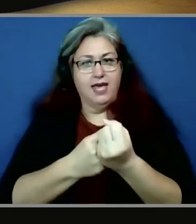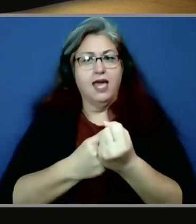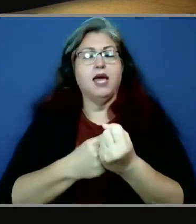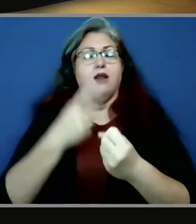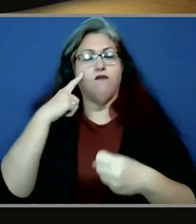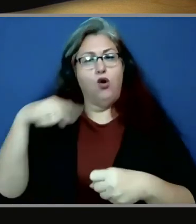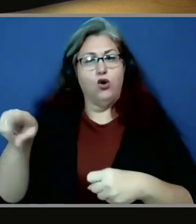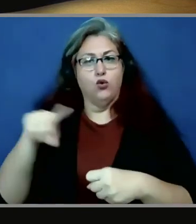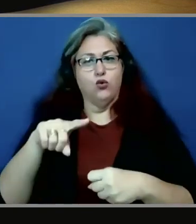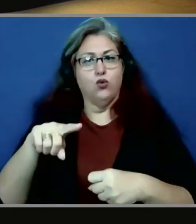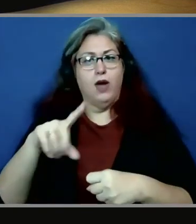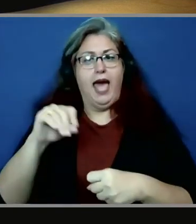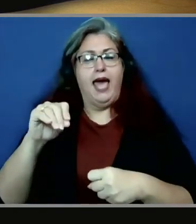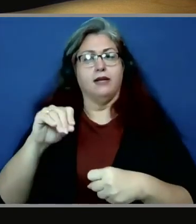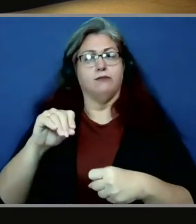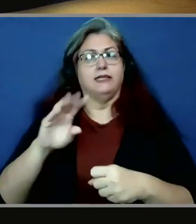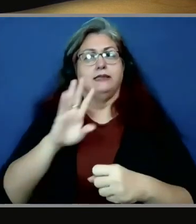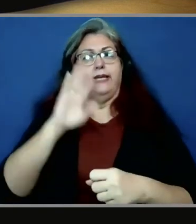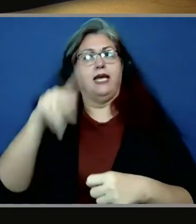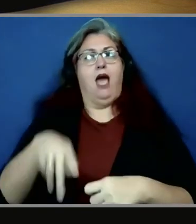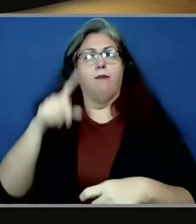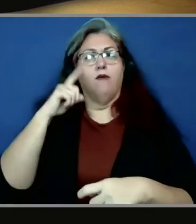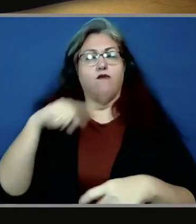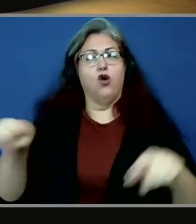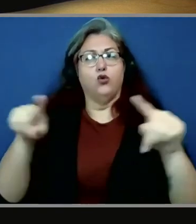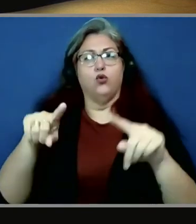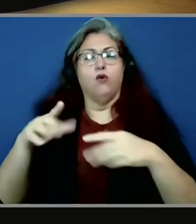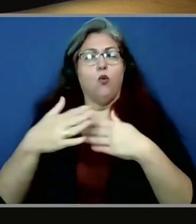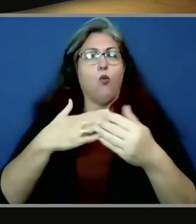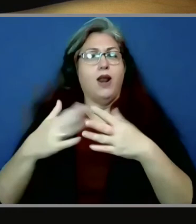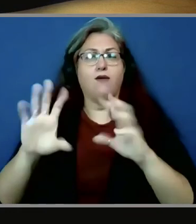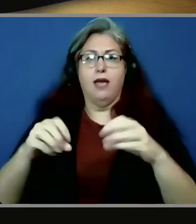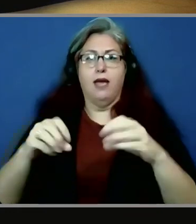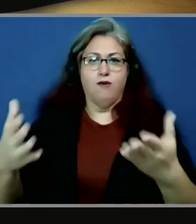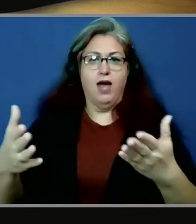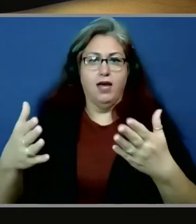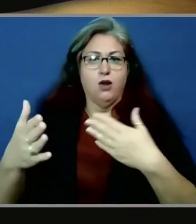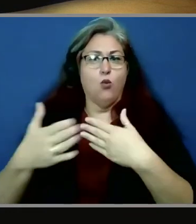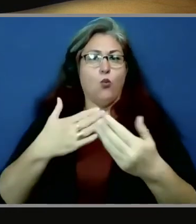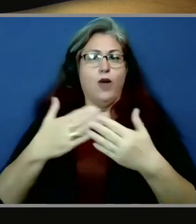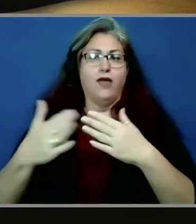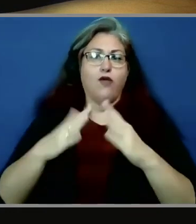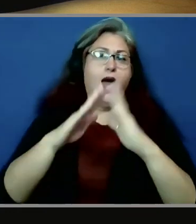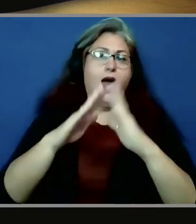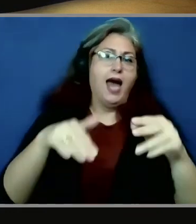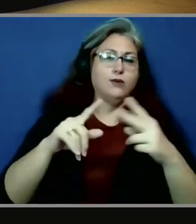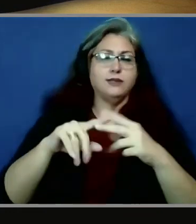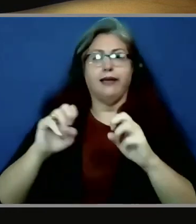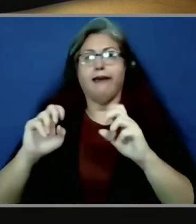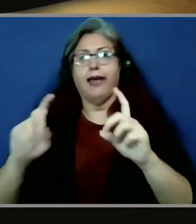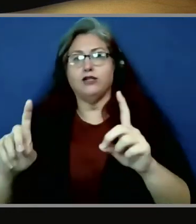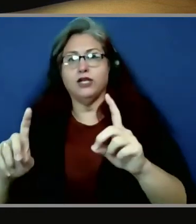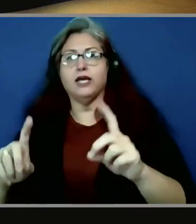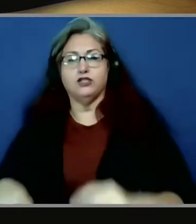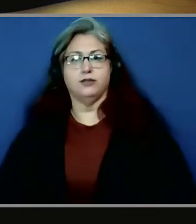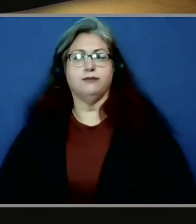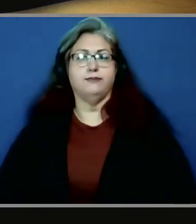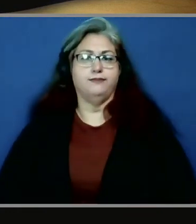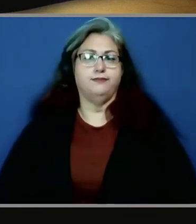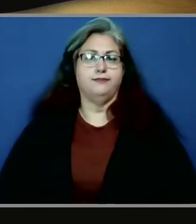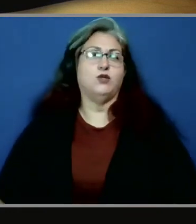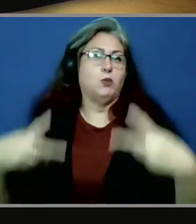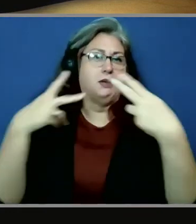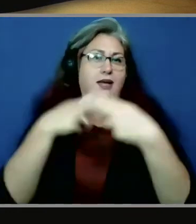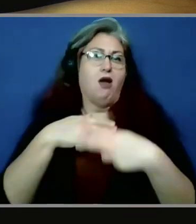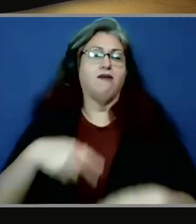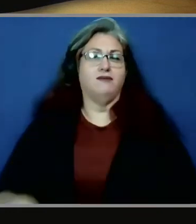you and be your voice for everything that is provided, whether it be housing, education.